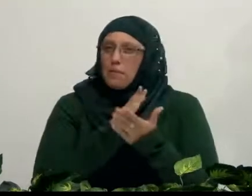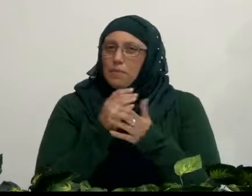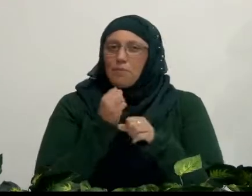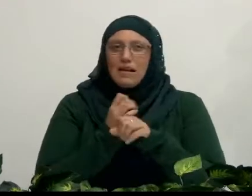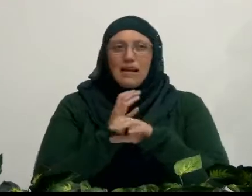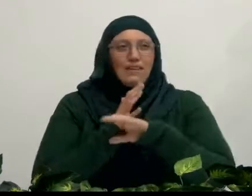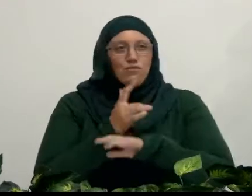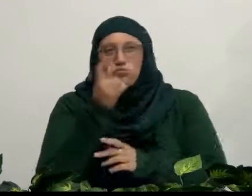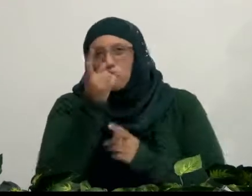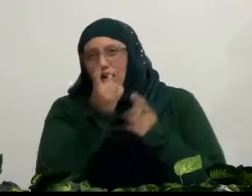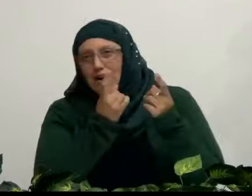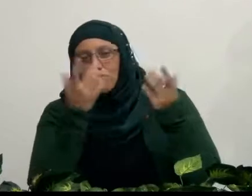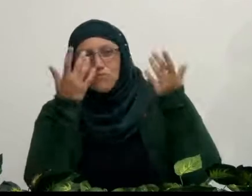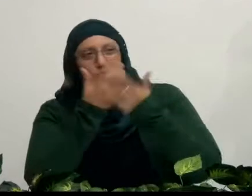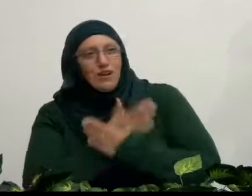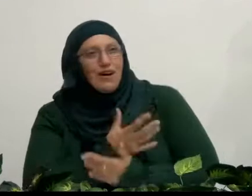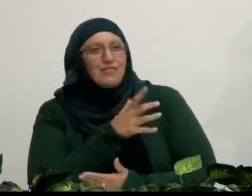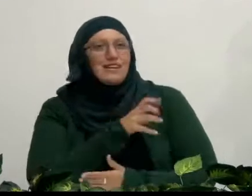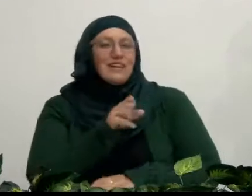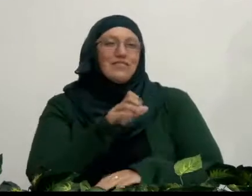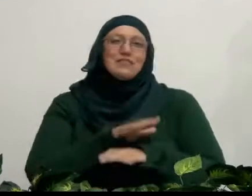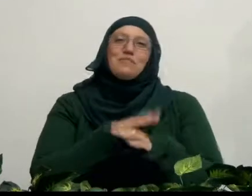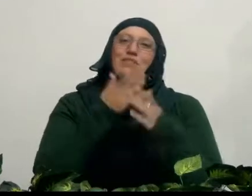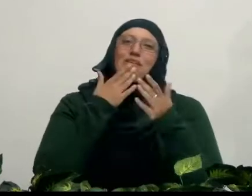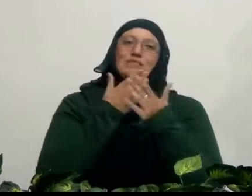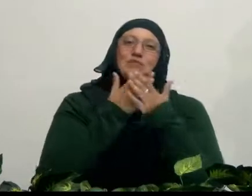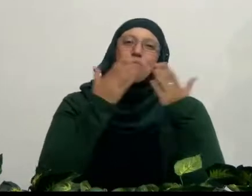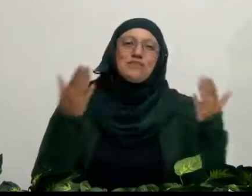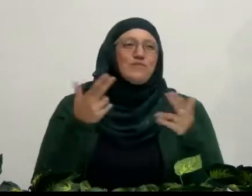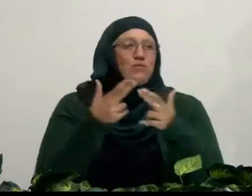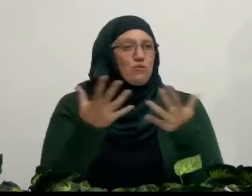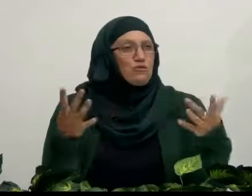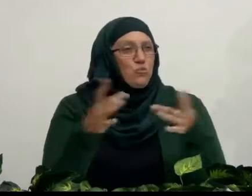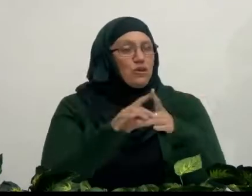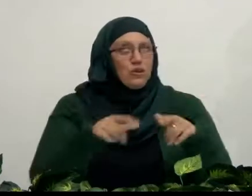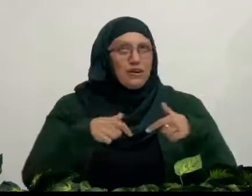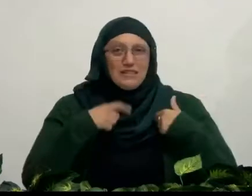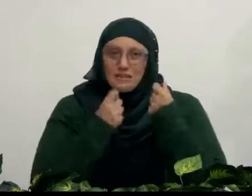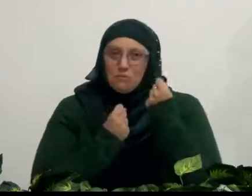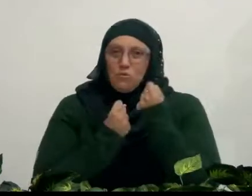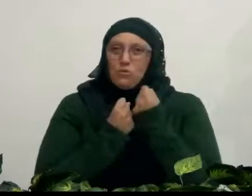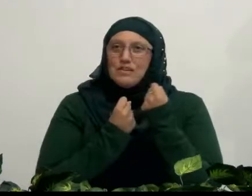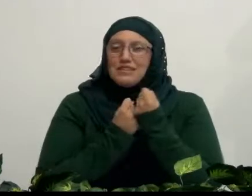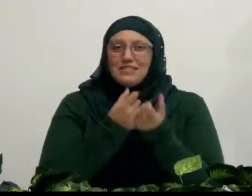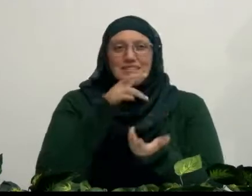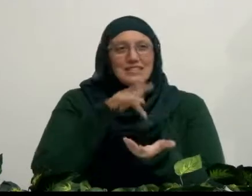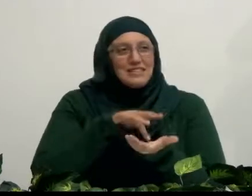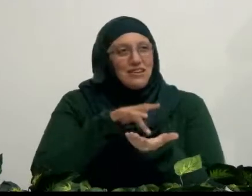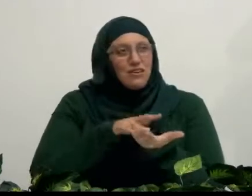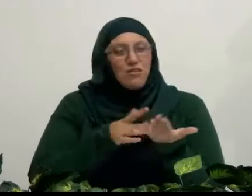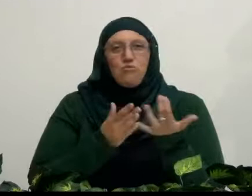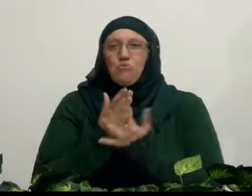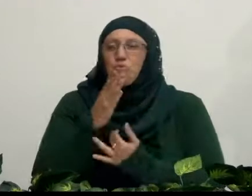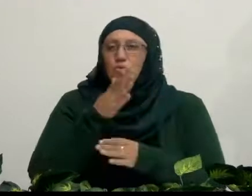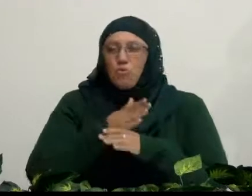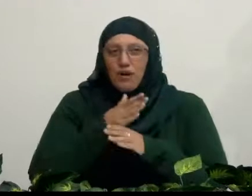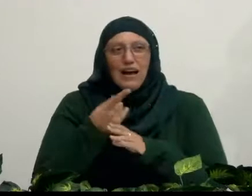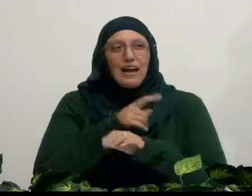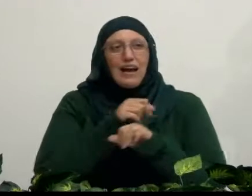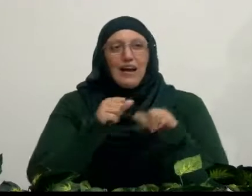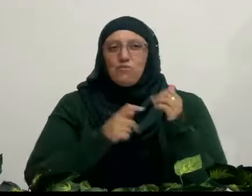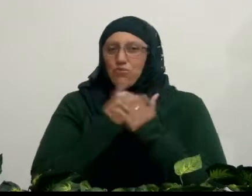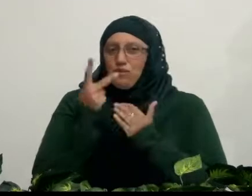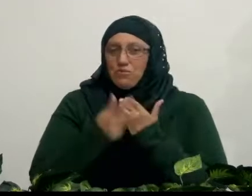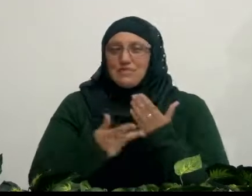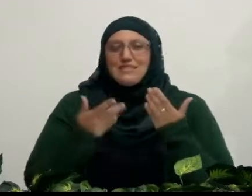effort to come out and have taken that opportunity, thank you very much for doing so and supporting the center and the programs that we run